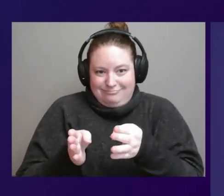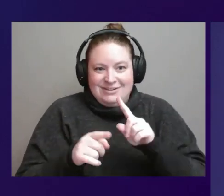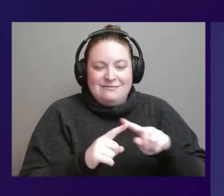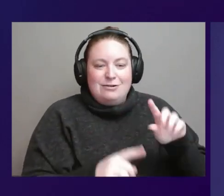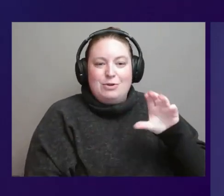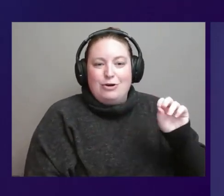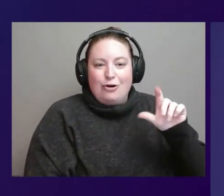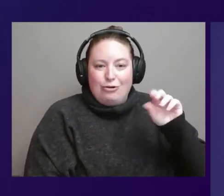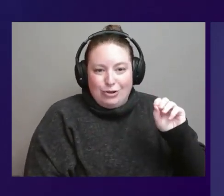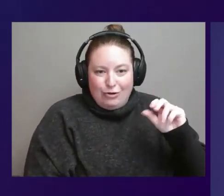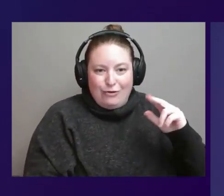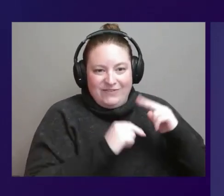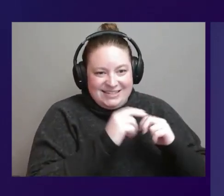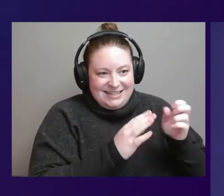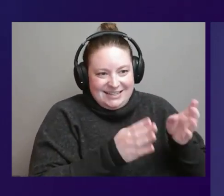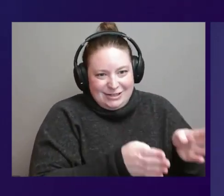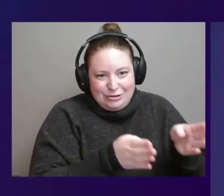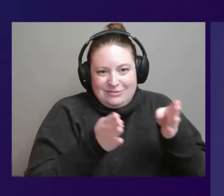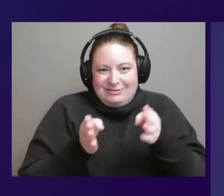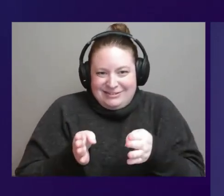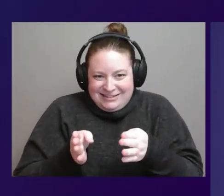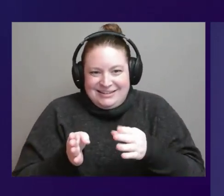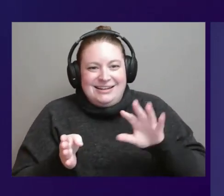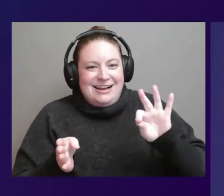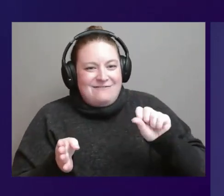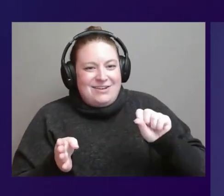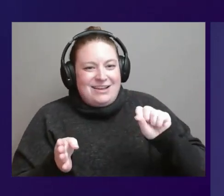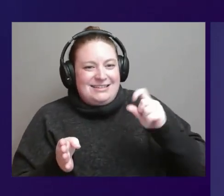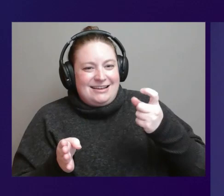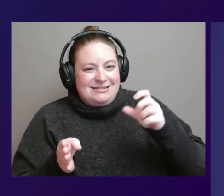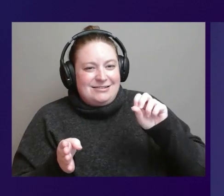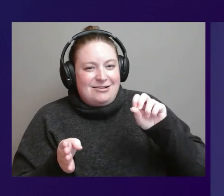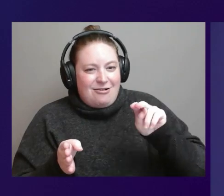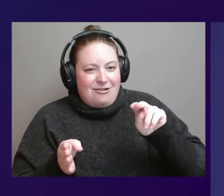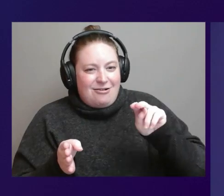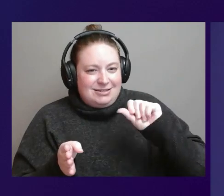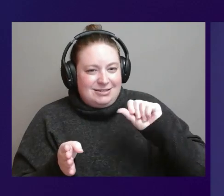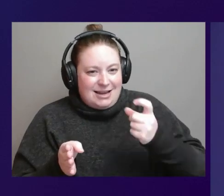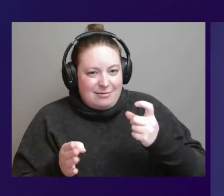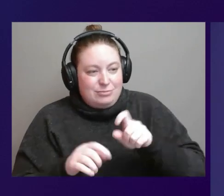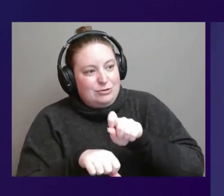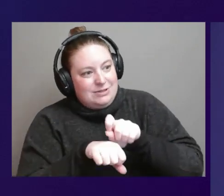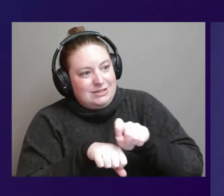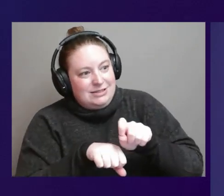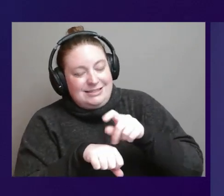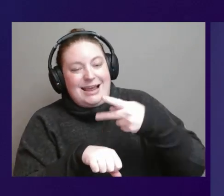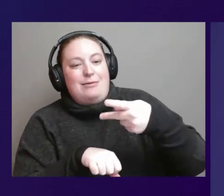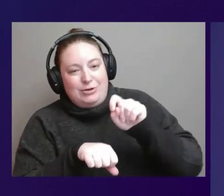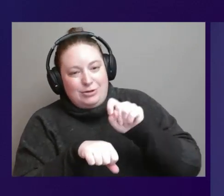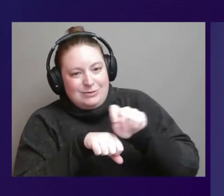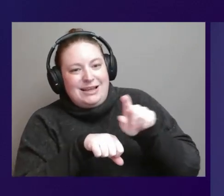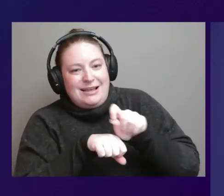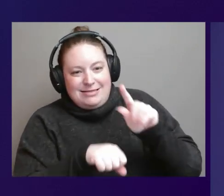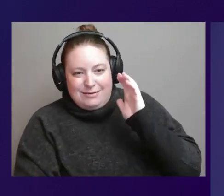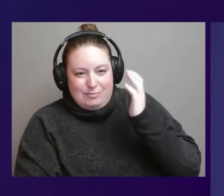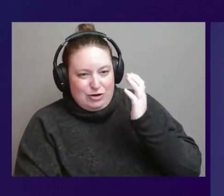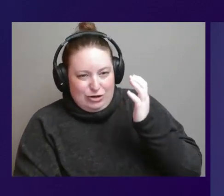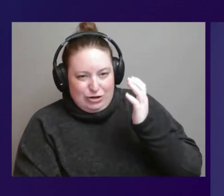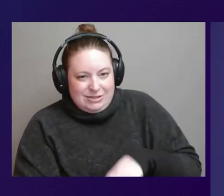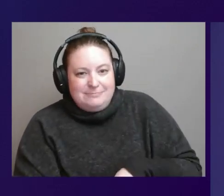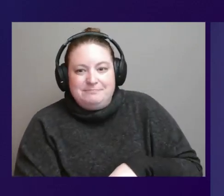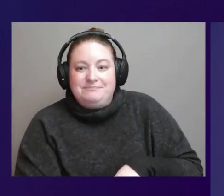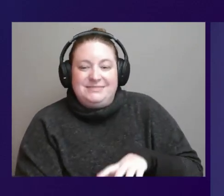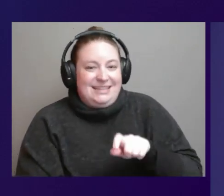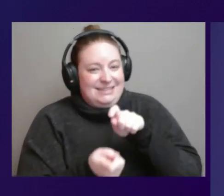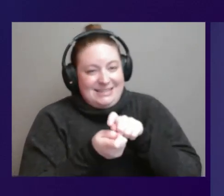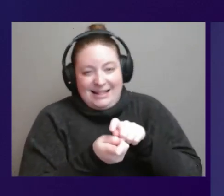FSx ONTAP to be able to send those mirrors up to FSx. Beautiful. It was definitely one of the